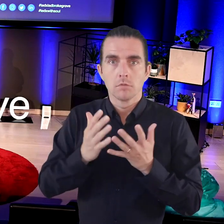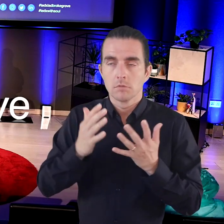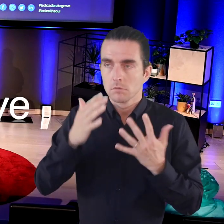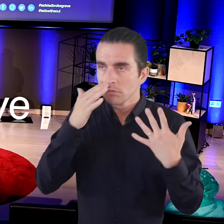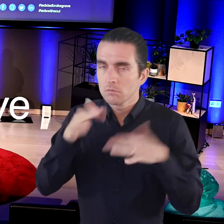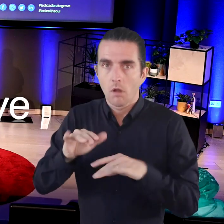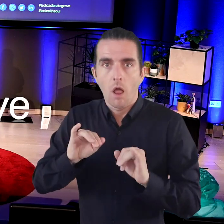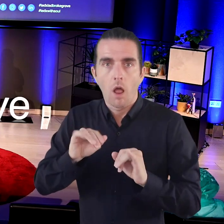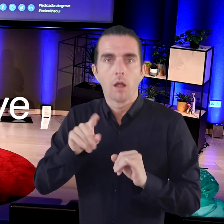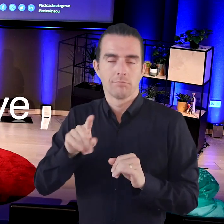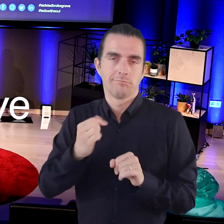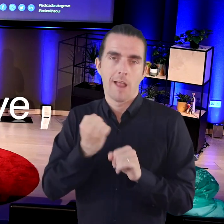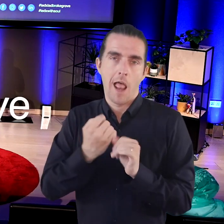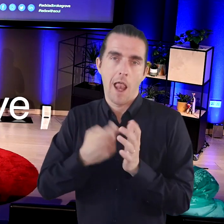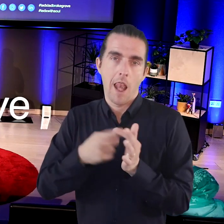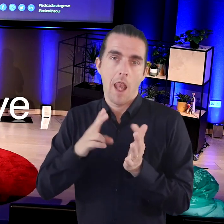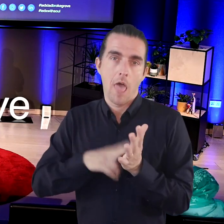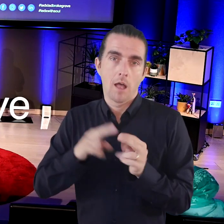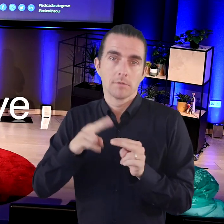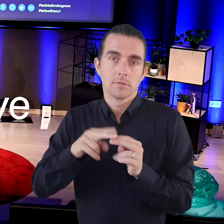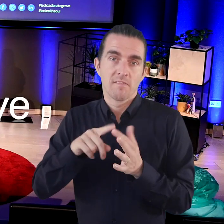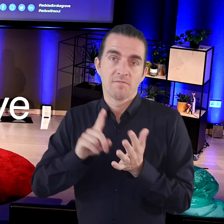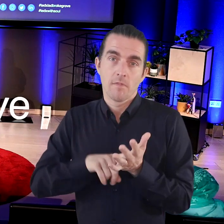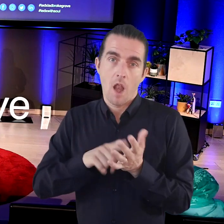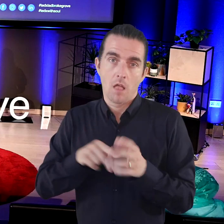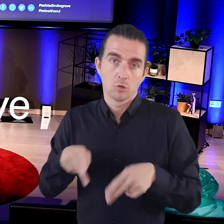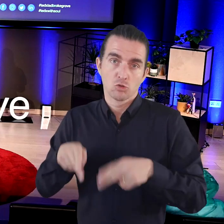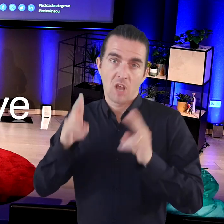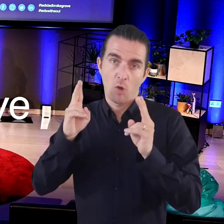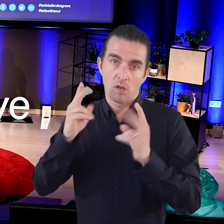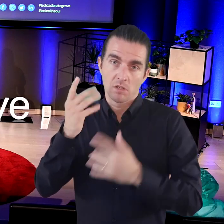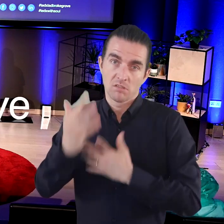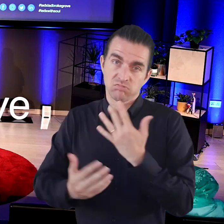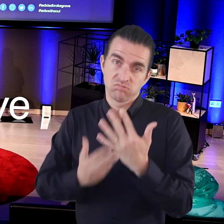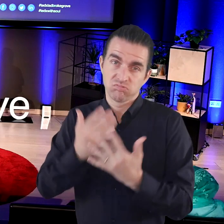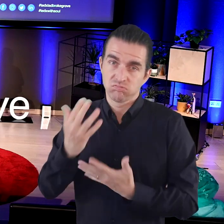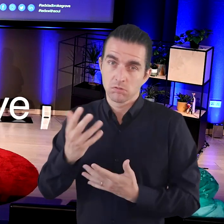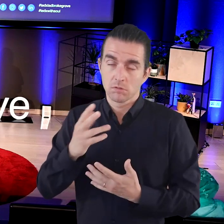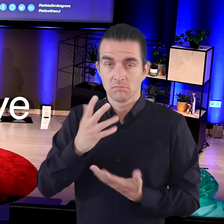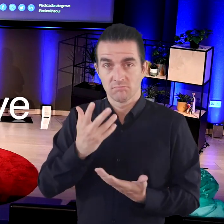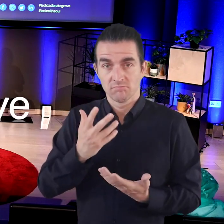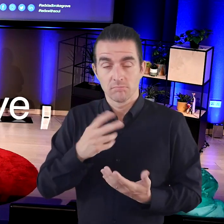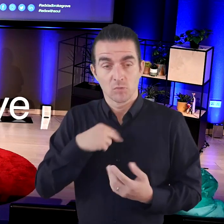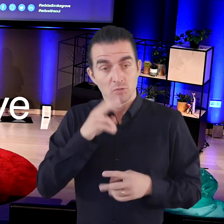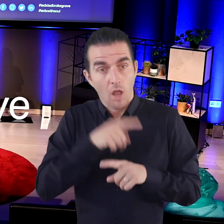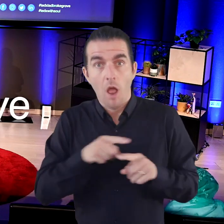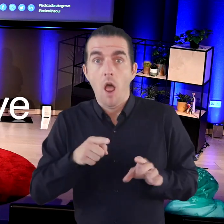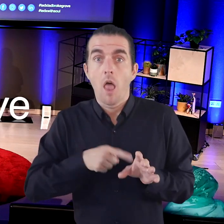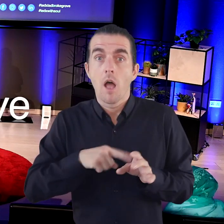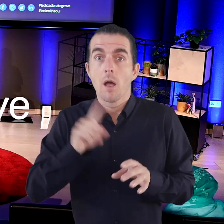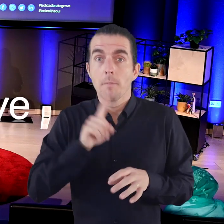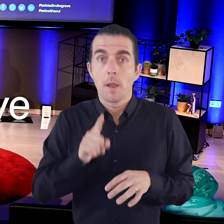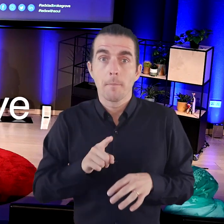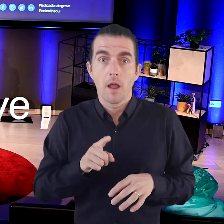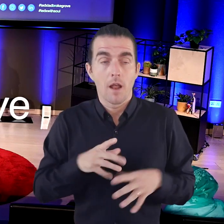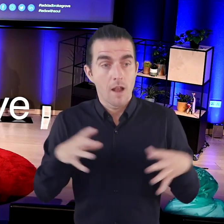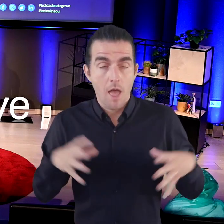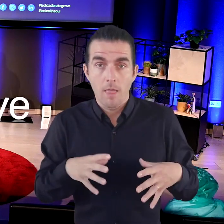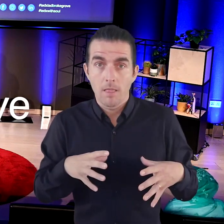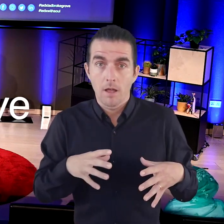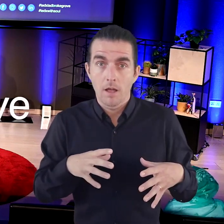tragedy. We saw young people come together to help and support